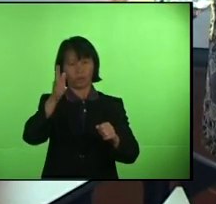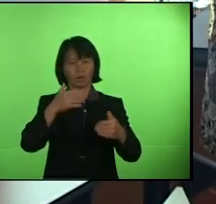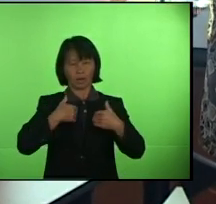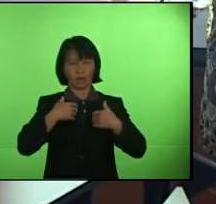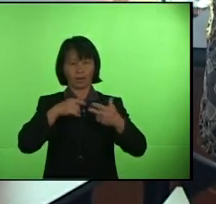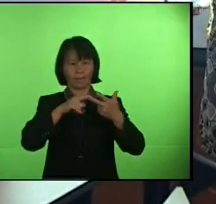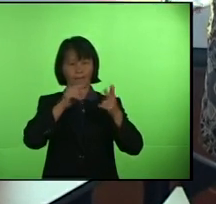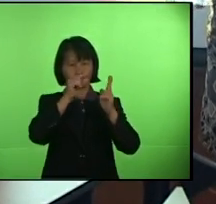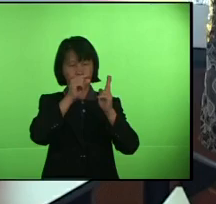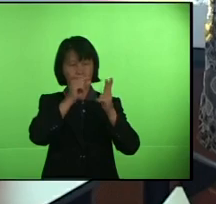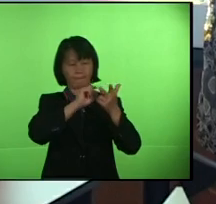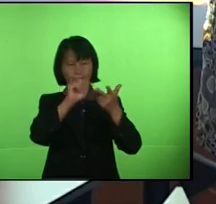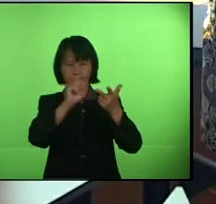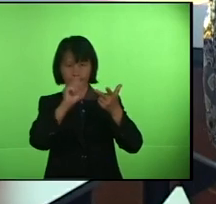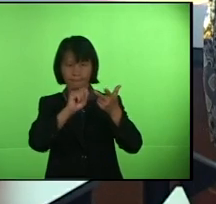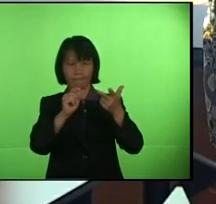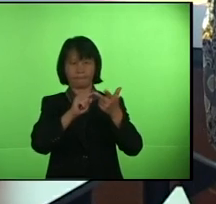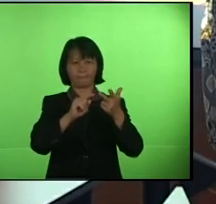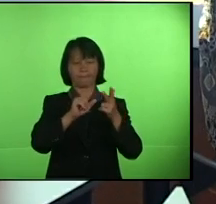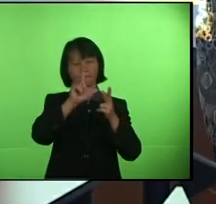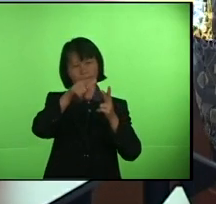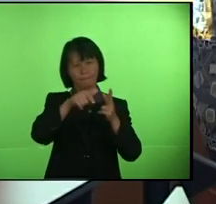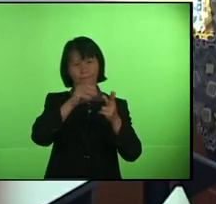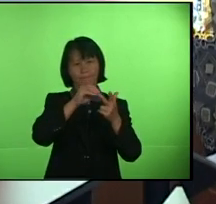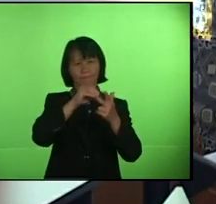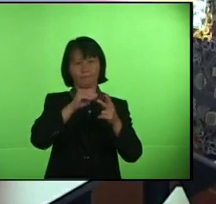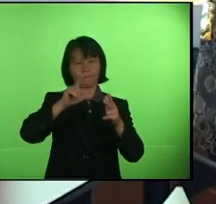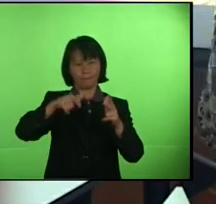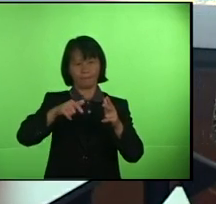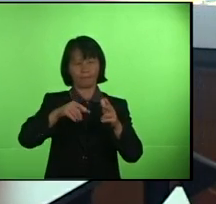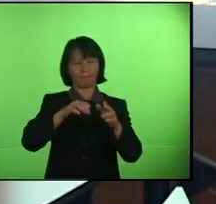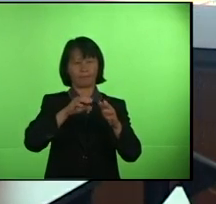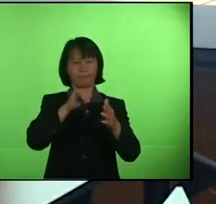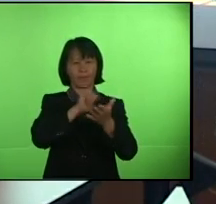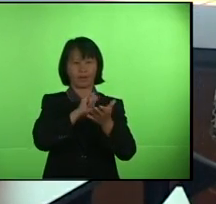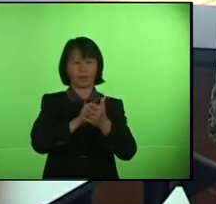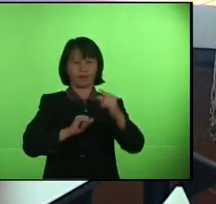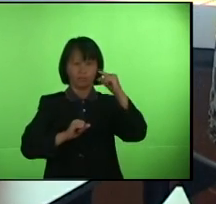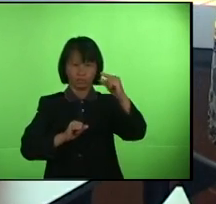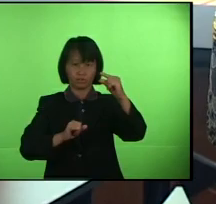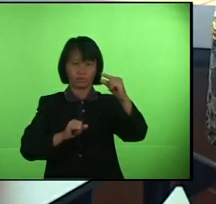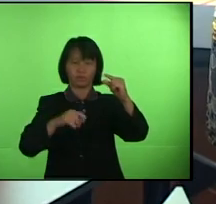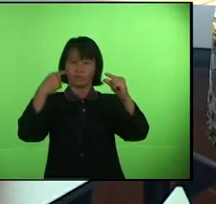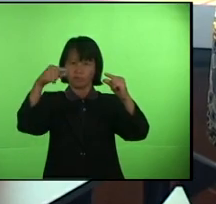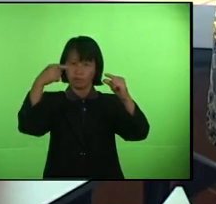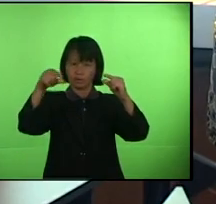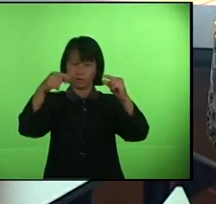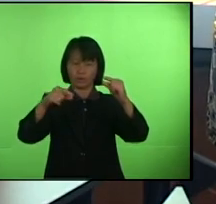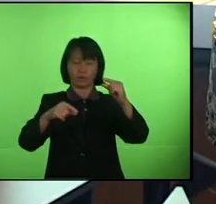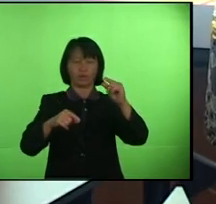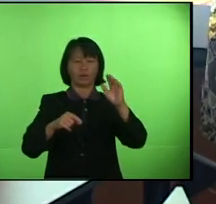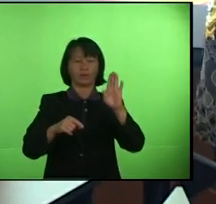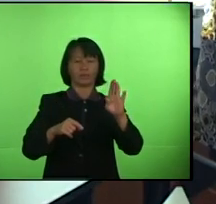your own sooner or later. For example, that G here means green. Okay, BTW, by the